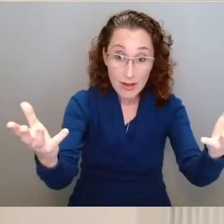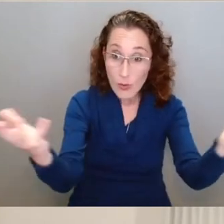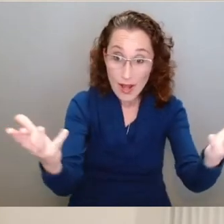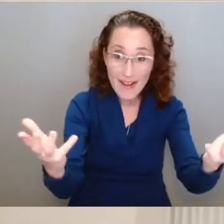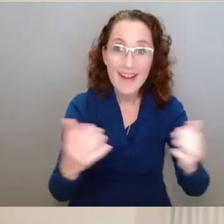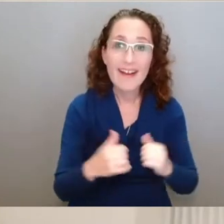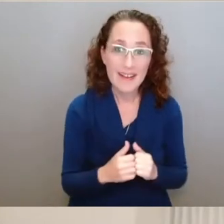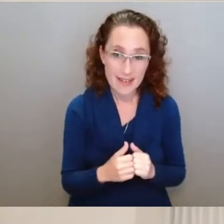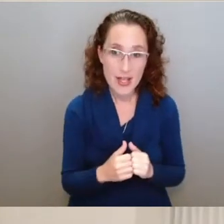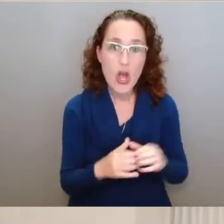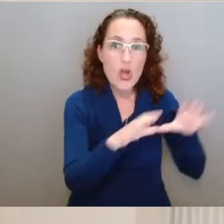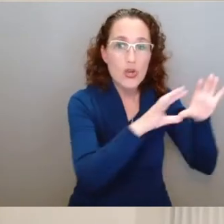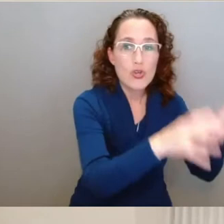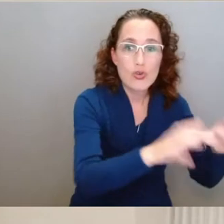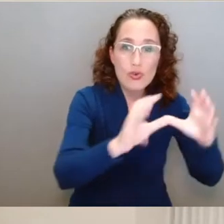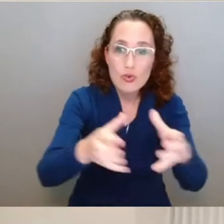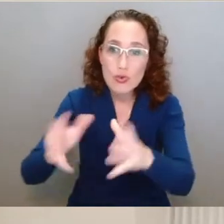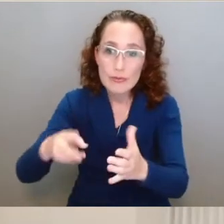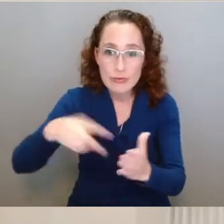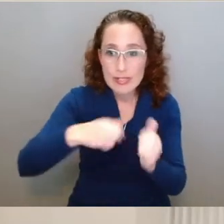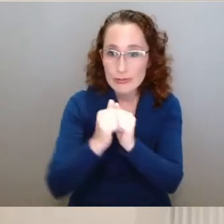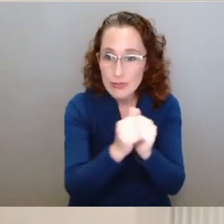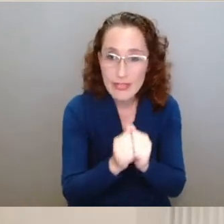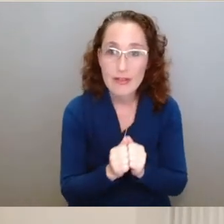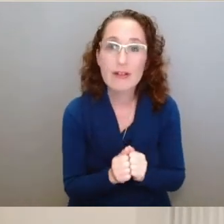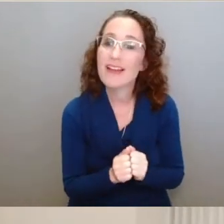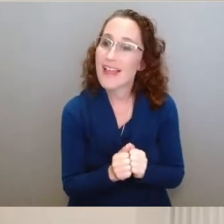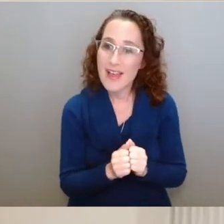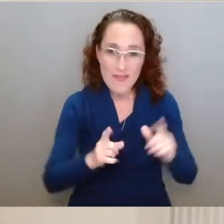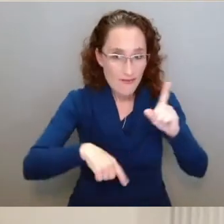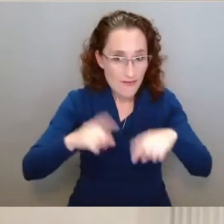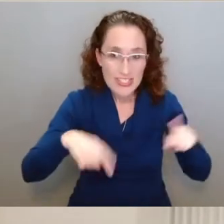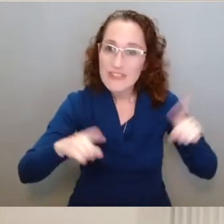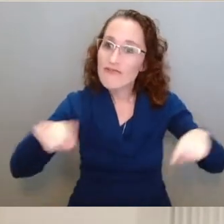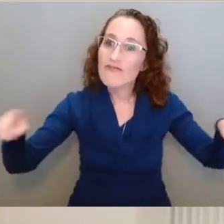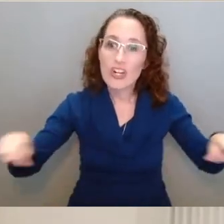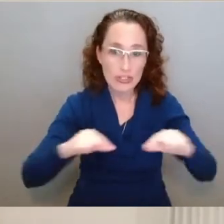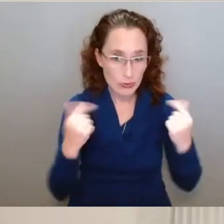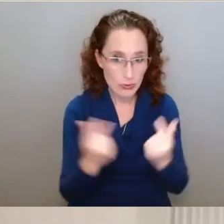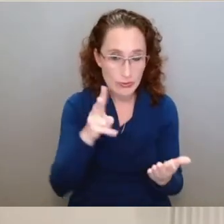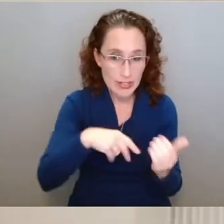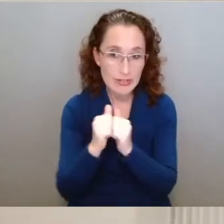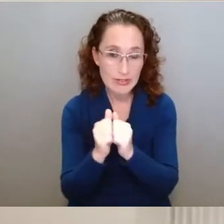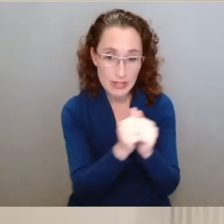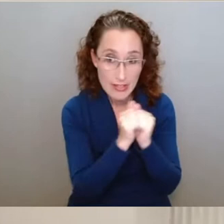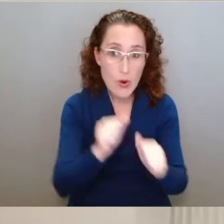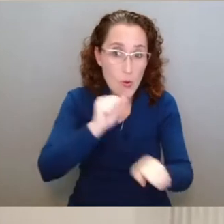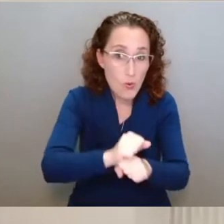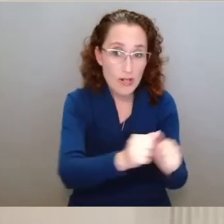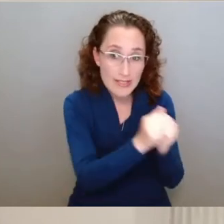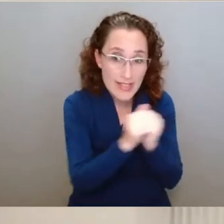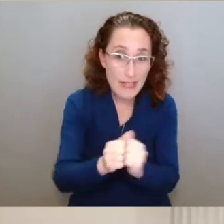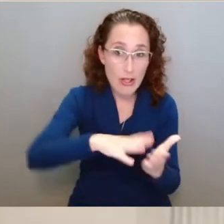read in groups, that it would be read in multiracial groups, diverse groups of people who are working together, learning